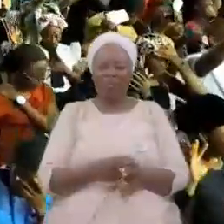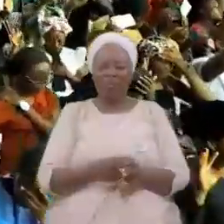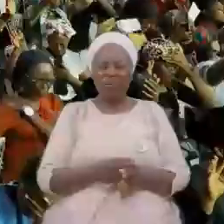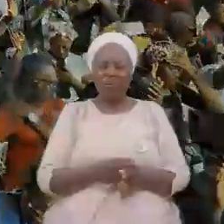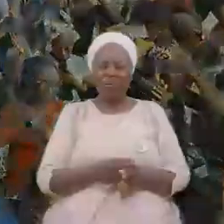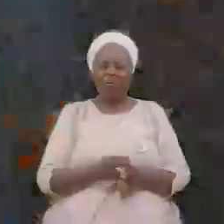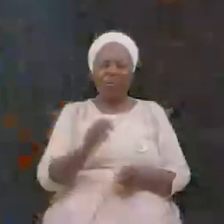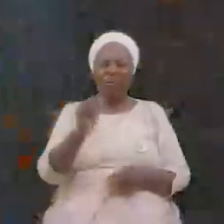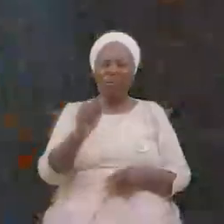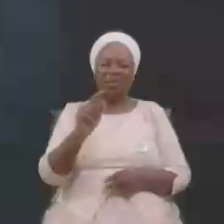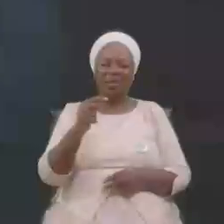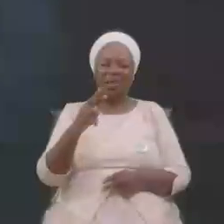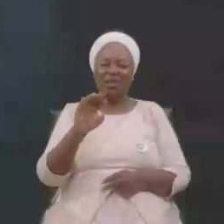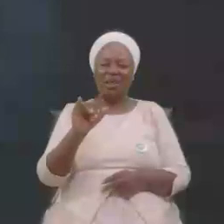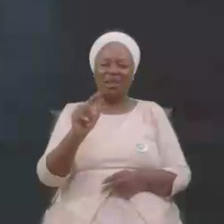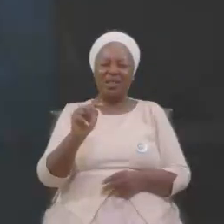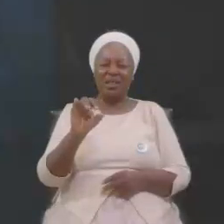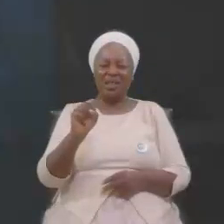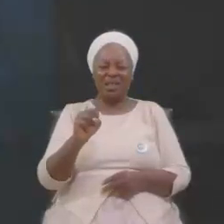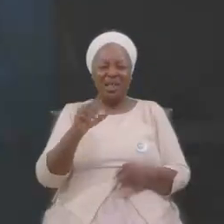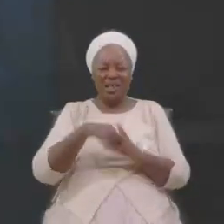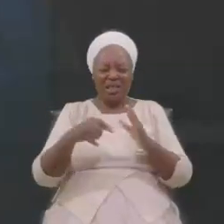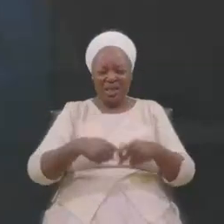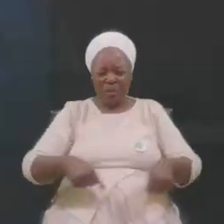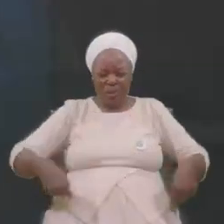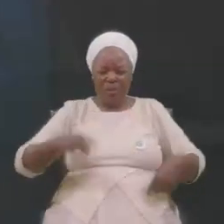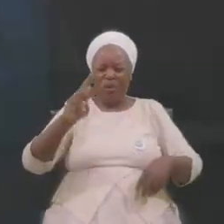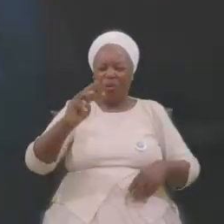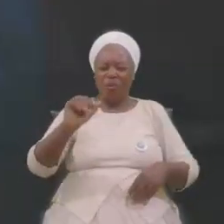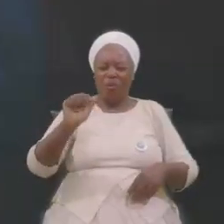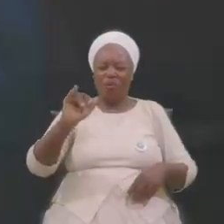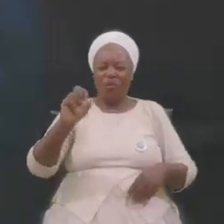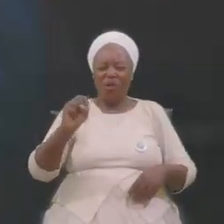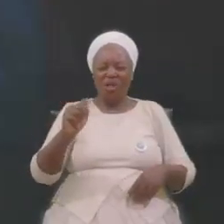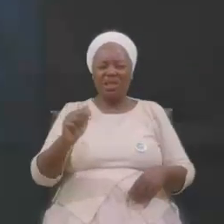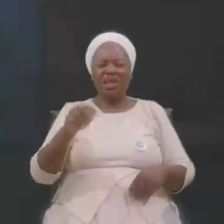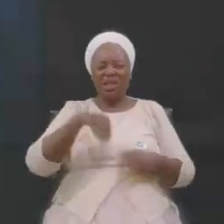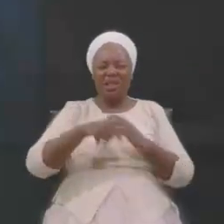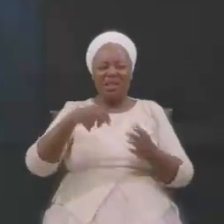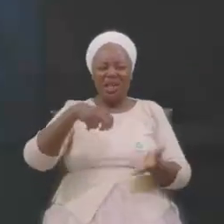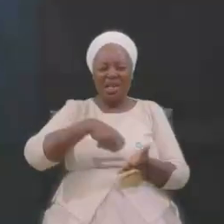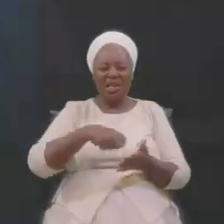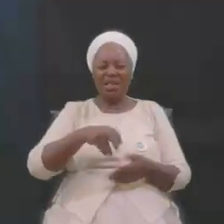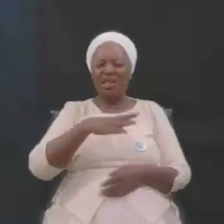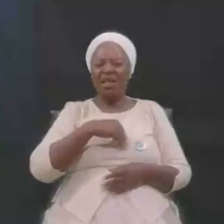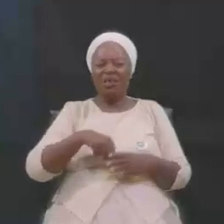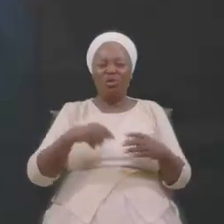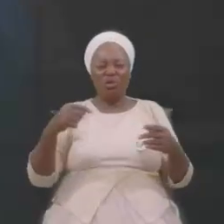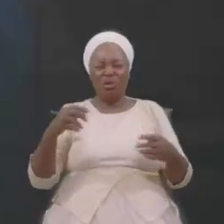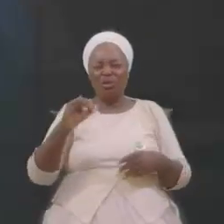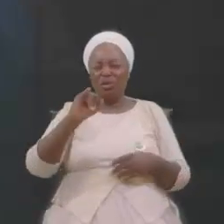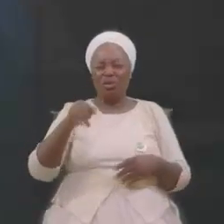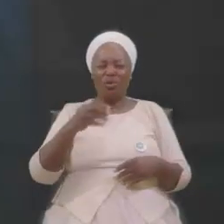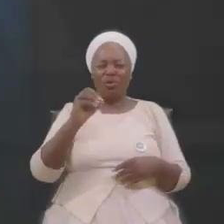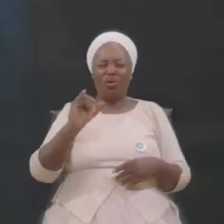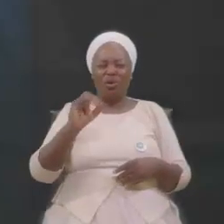Arthritis in the waist, arthritis on the knees, arthritis in your joints,